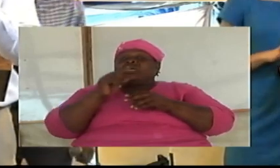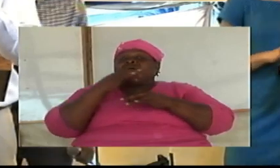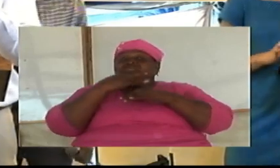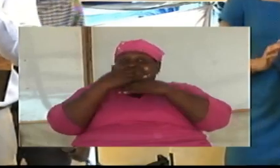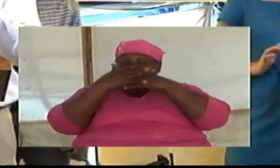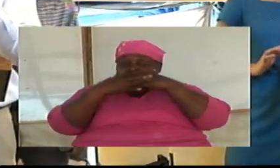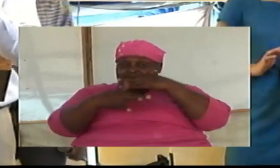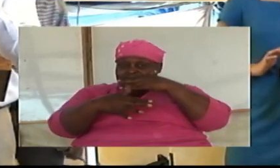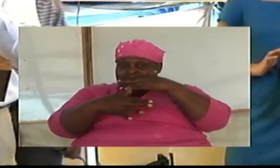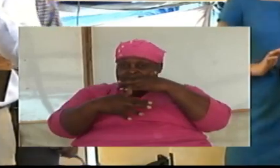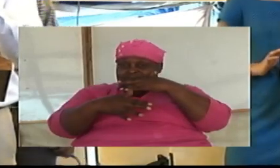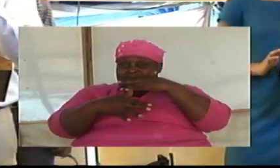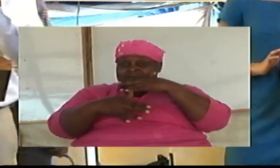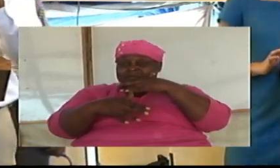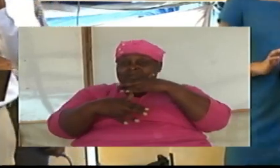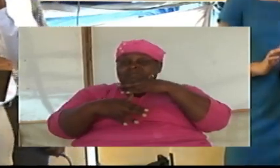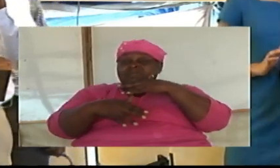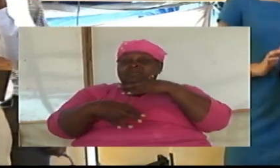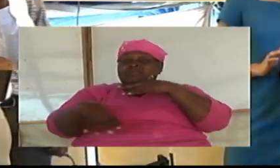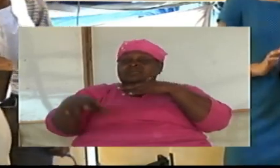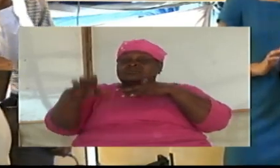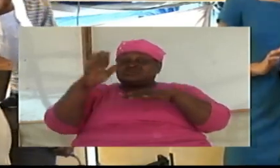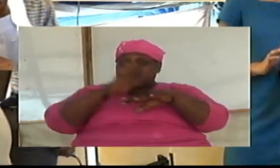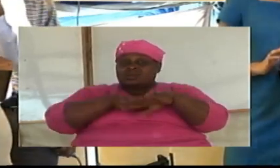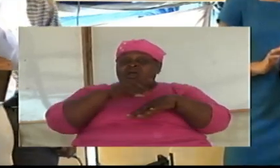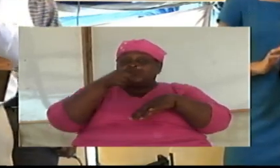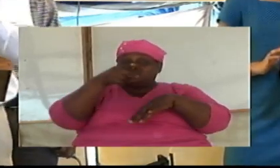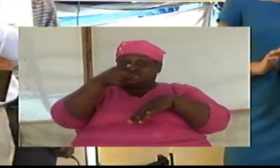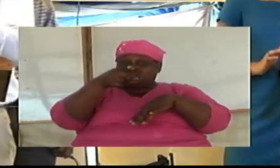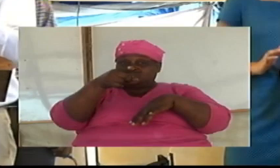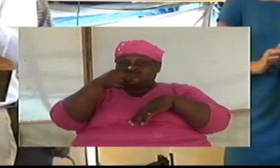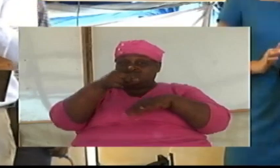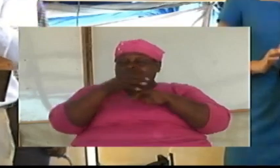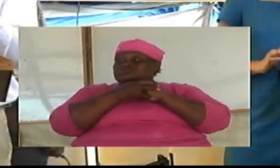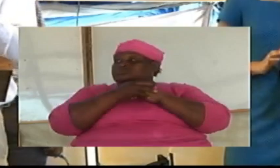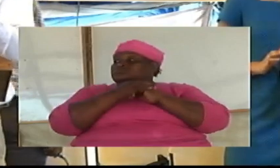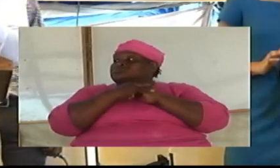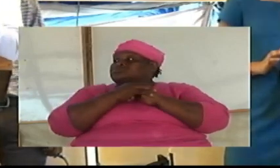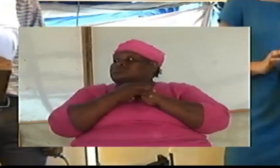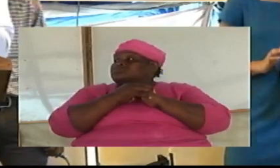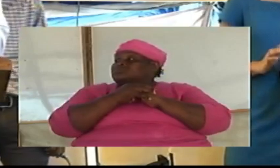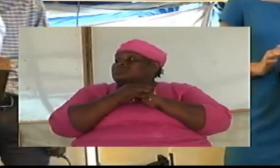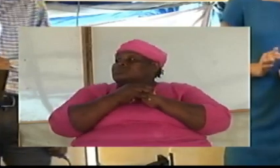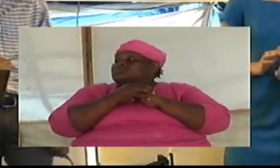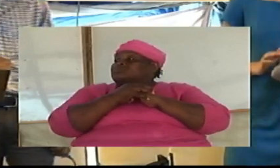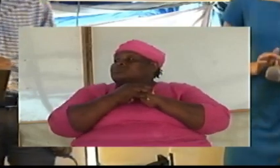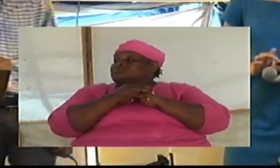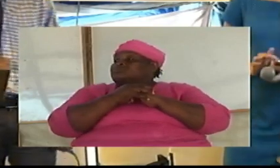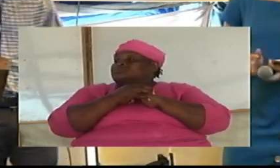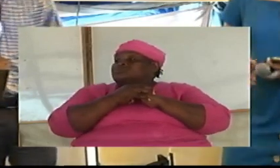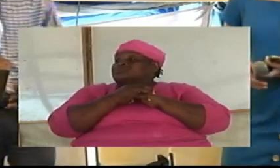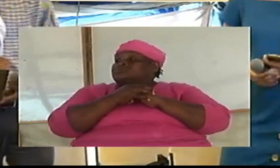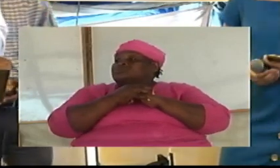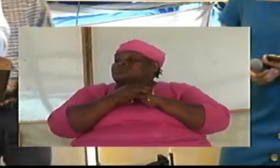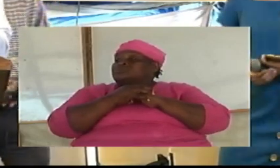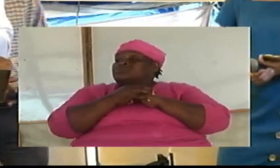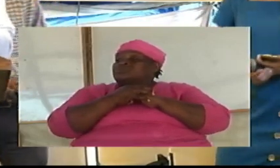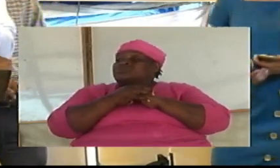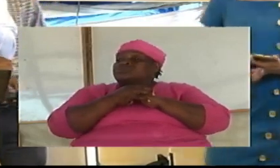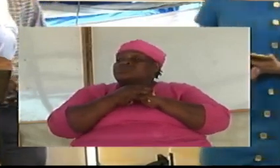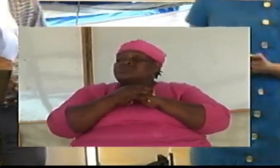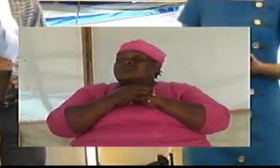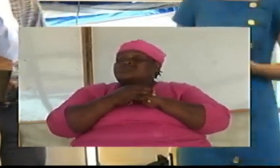is marked on the posts of the house, where the